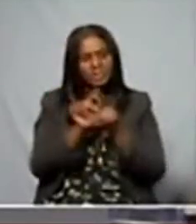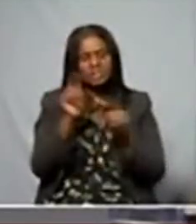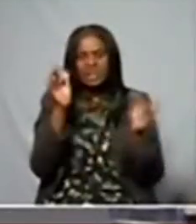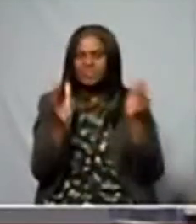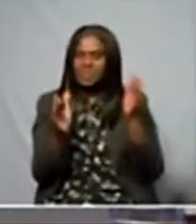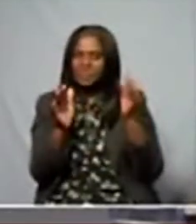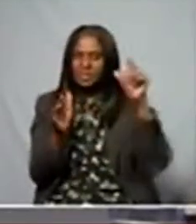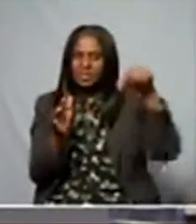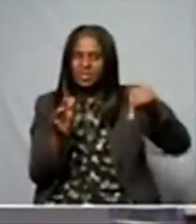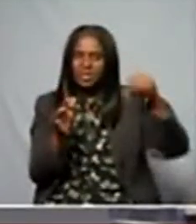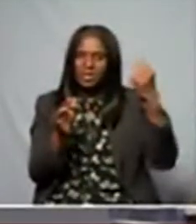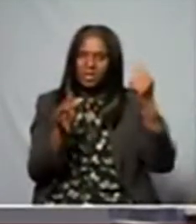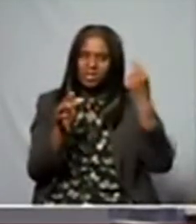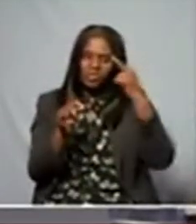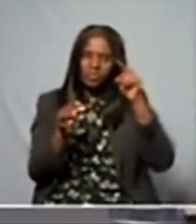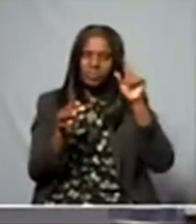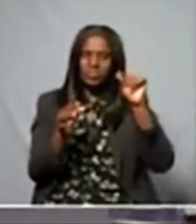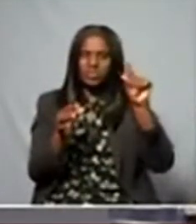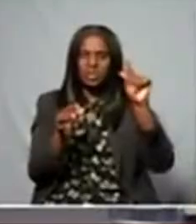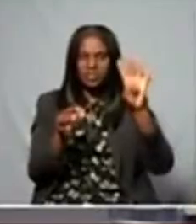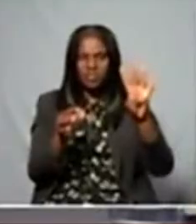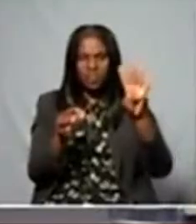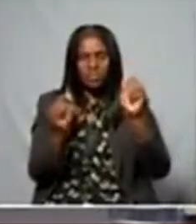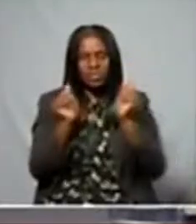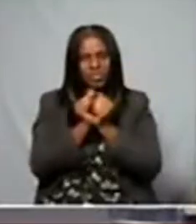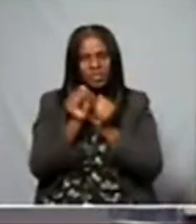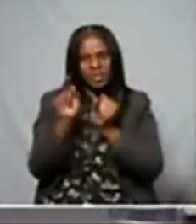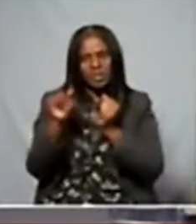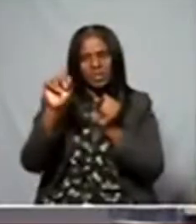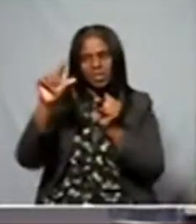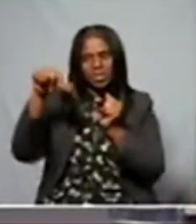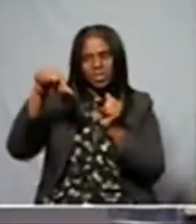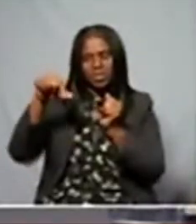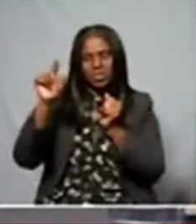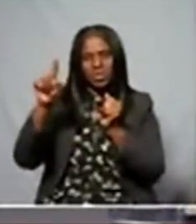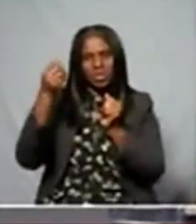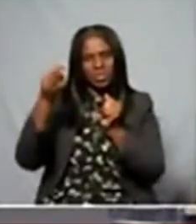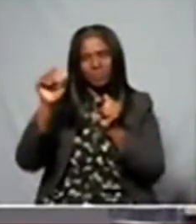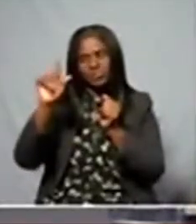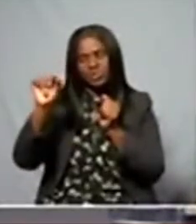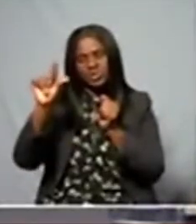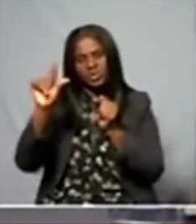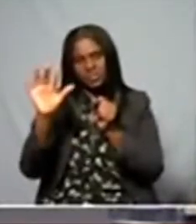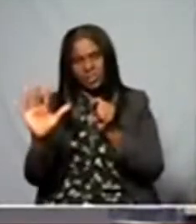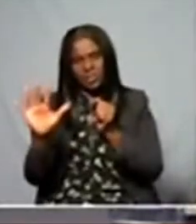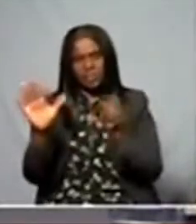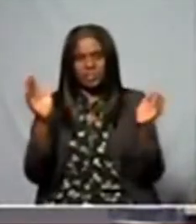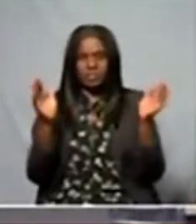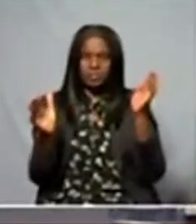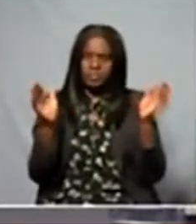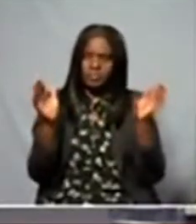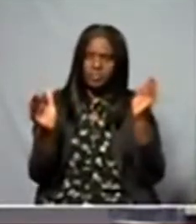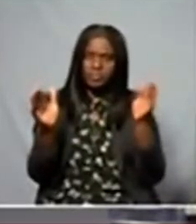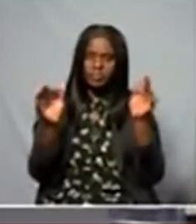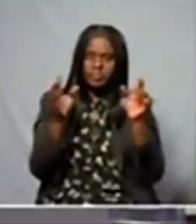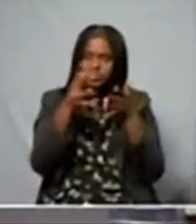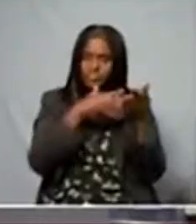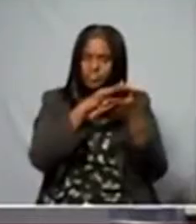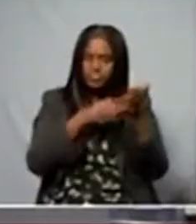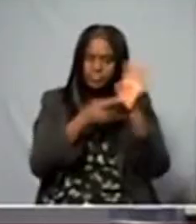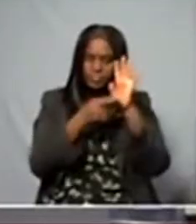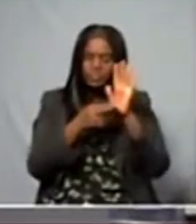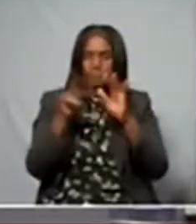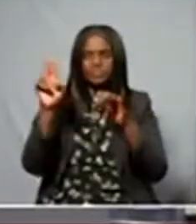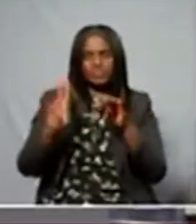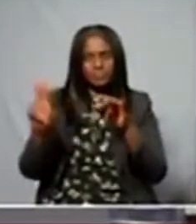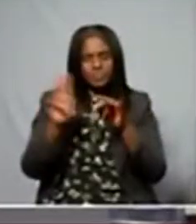between Q1 of 2024 and Q1 of 2025. The chart also shows that the